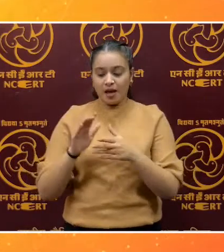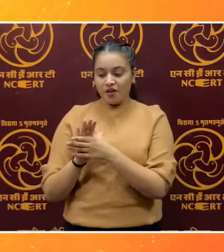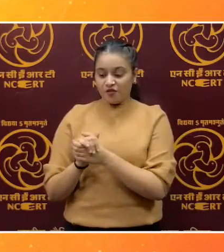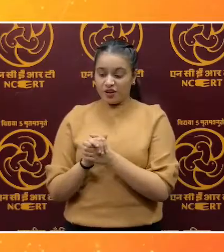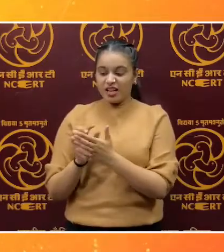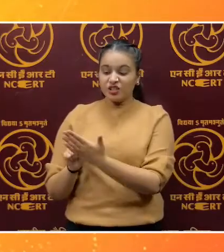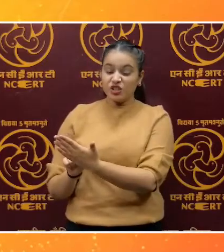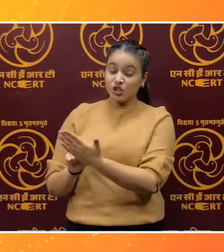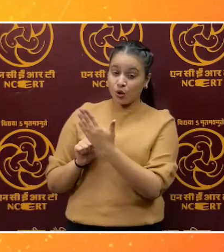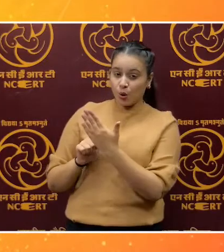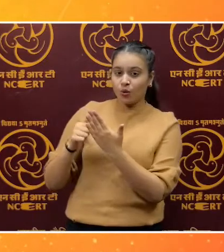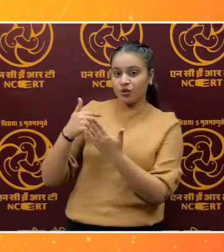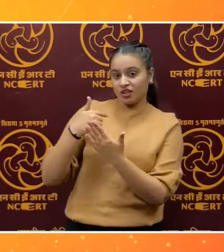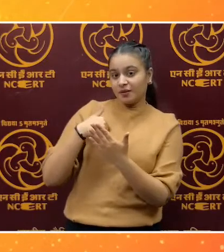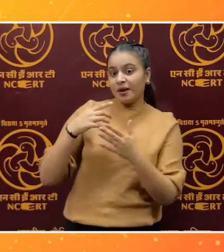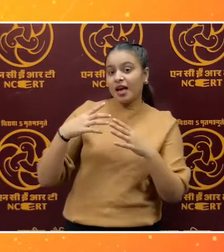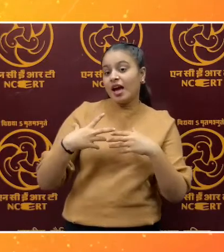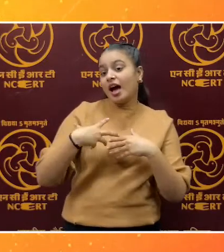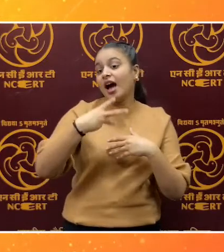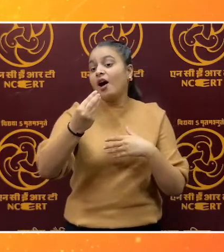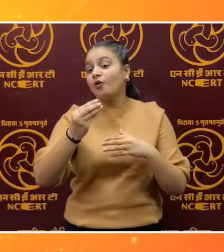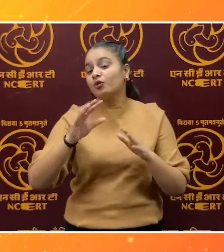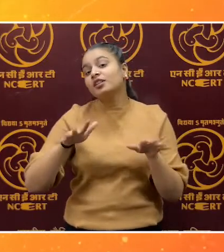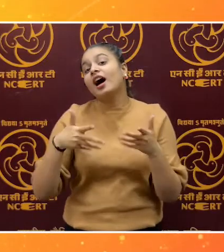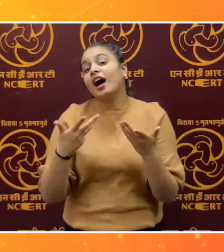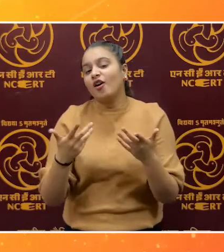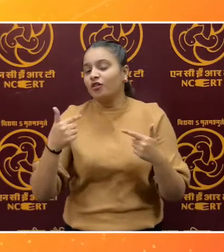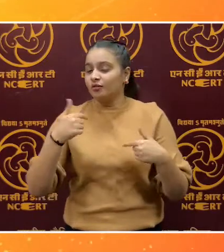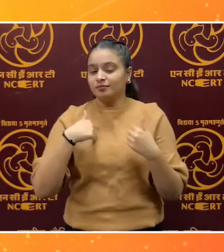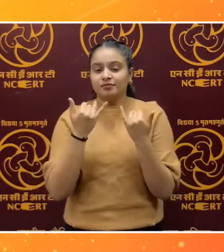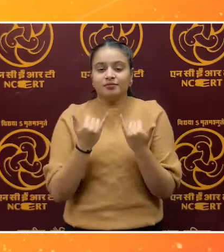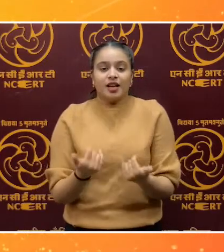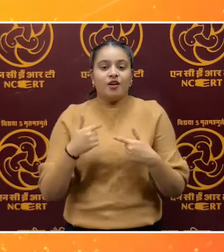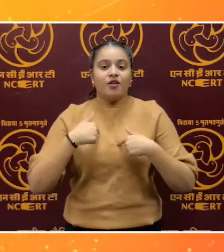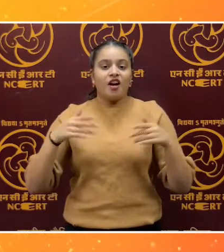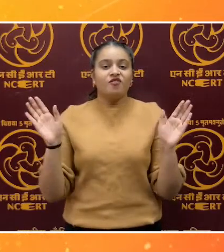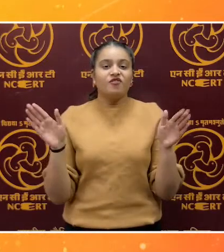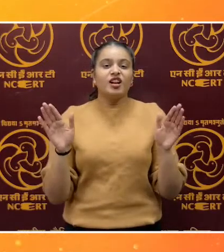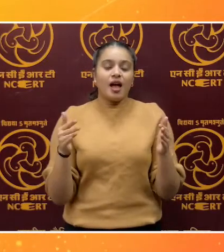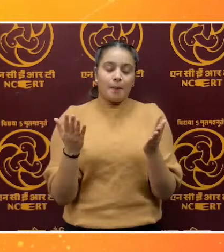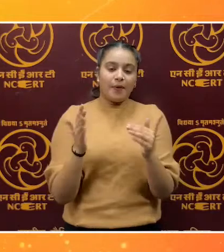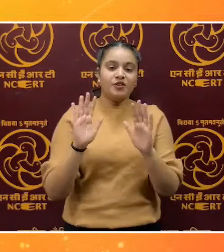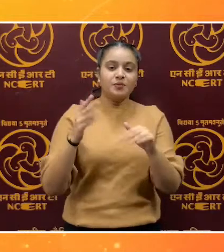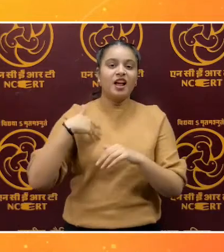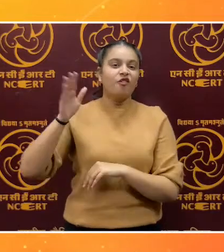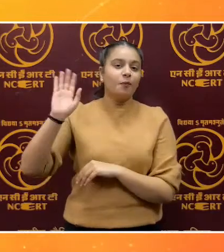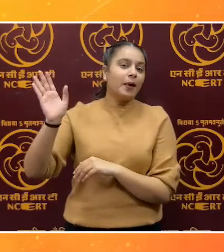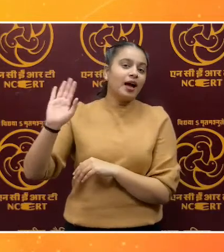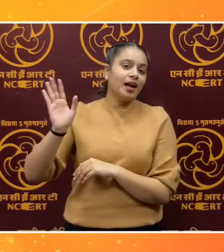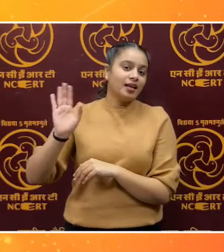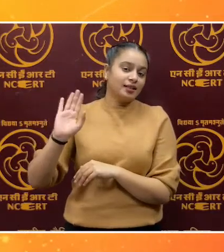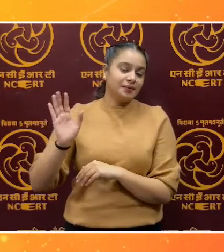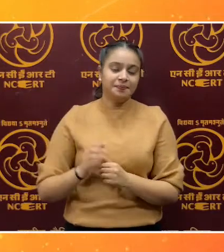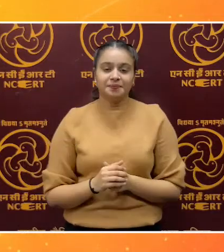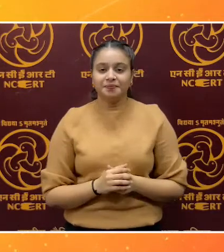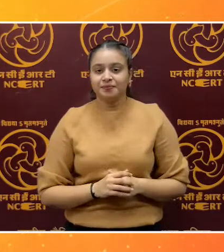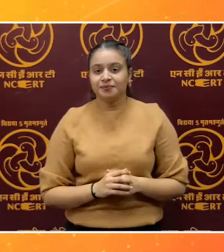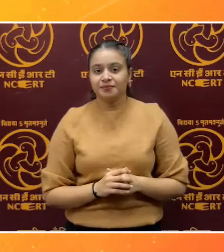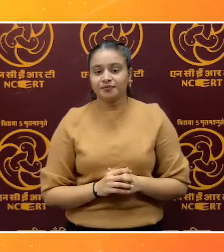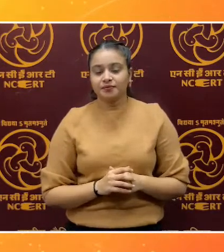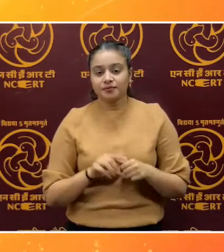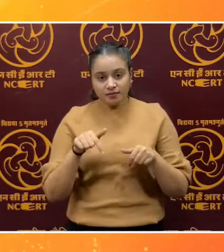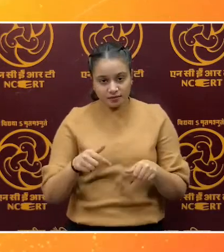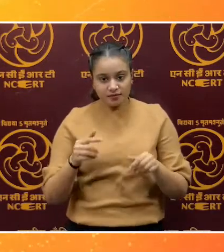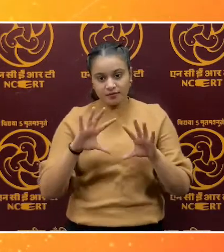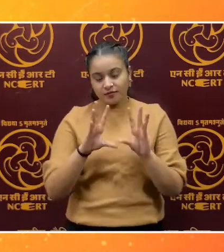me how I could escape, and now I can fly in the sky. Goodbye." So